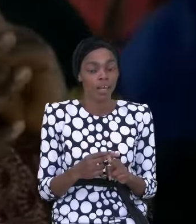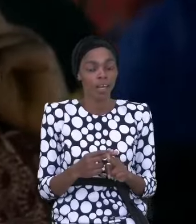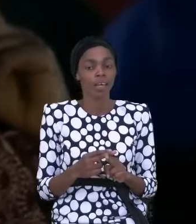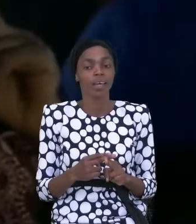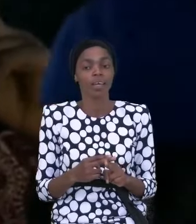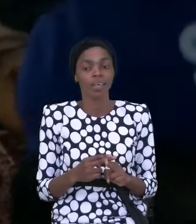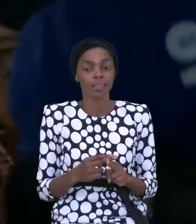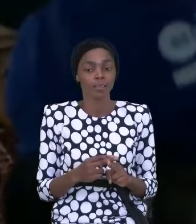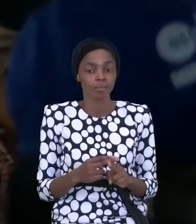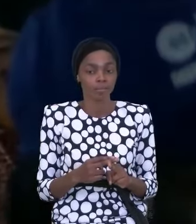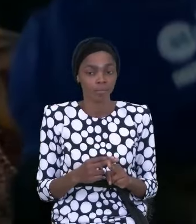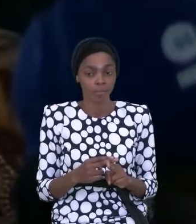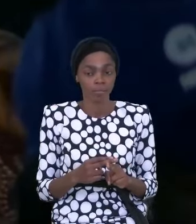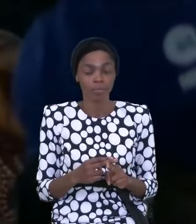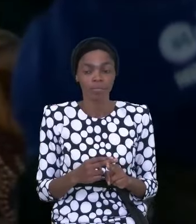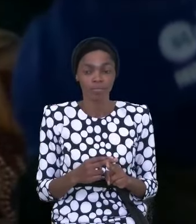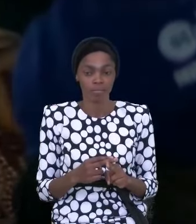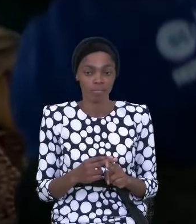name.